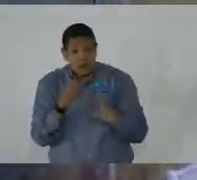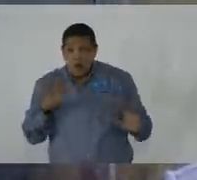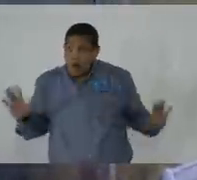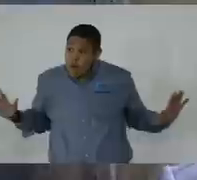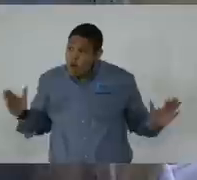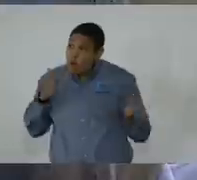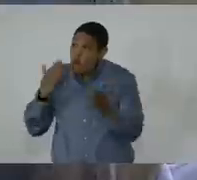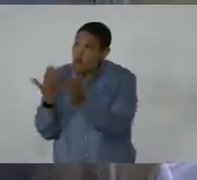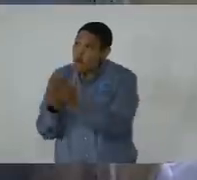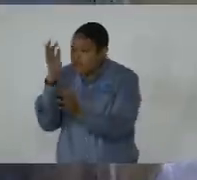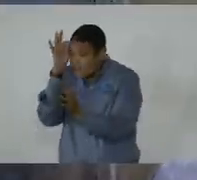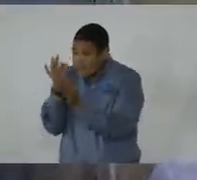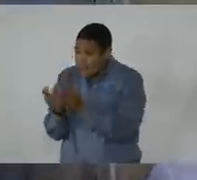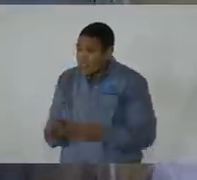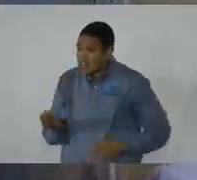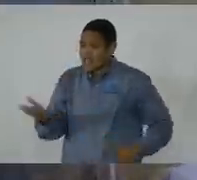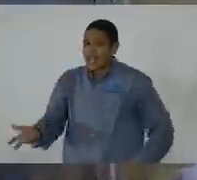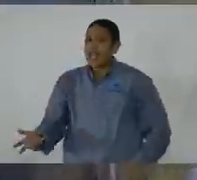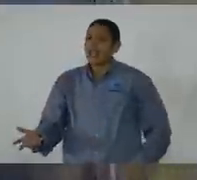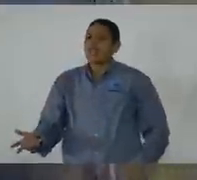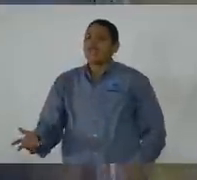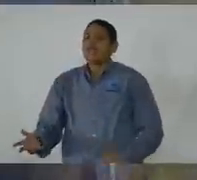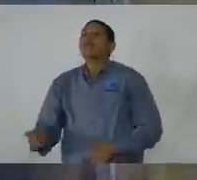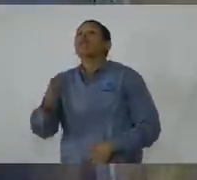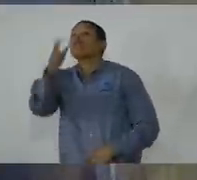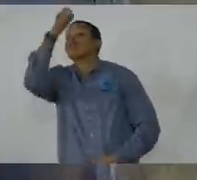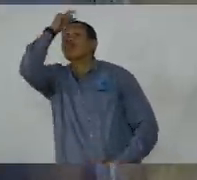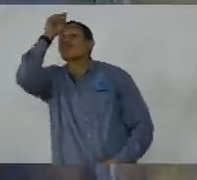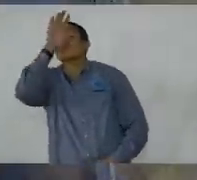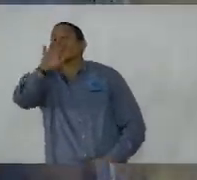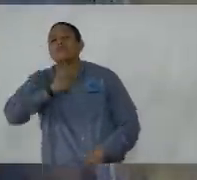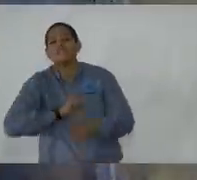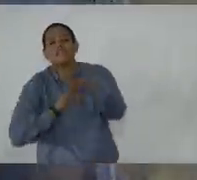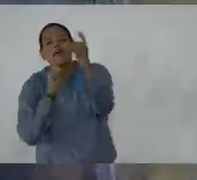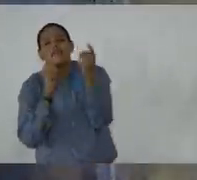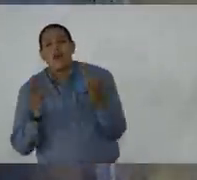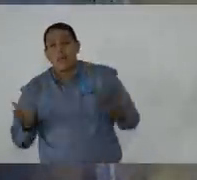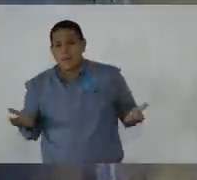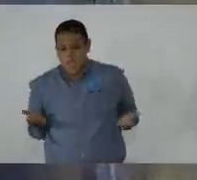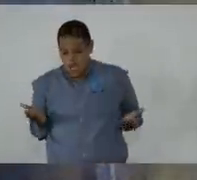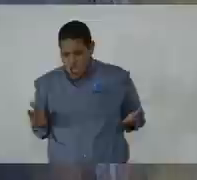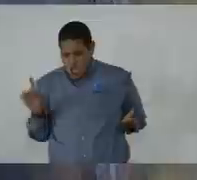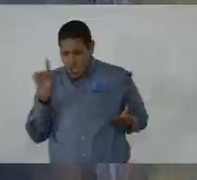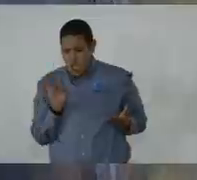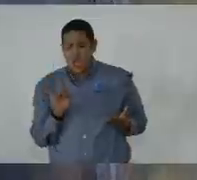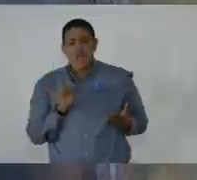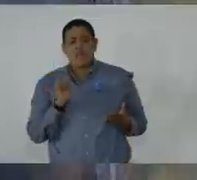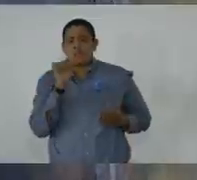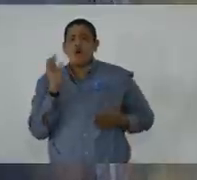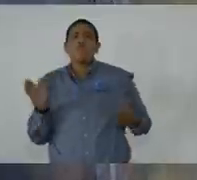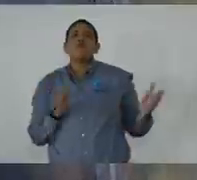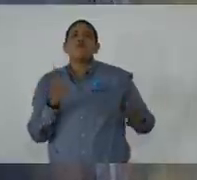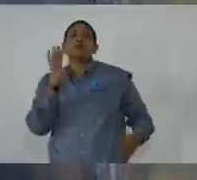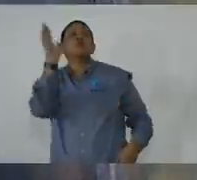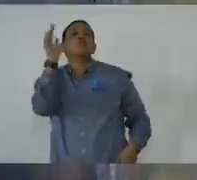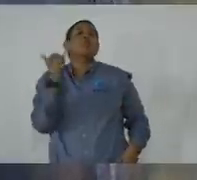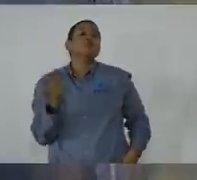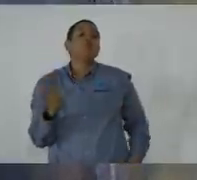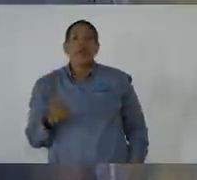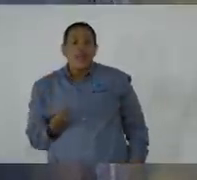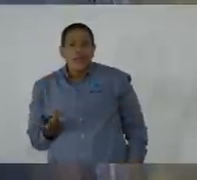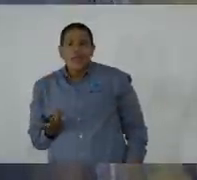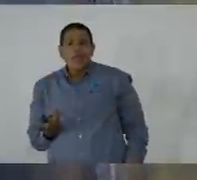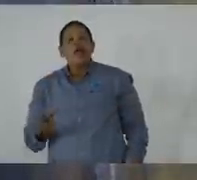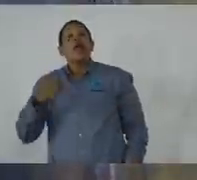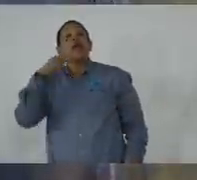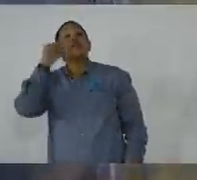faith. Yeah. And although I am here, I'm not prepared to speak. And as I